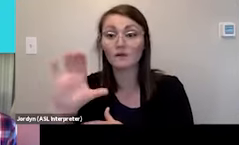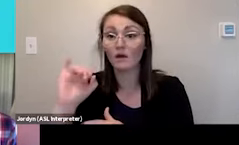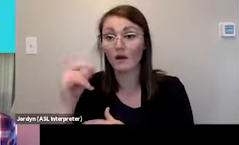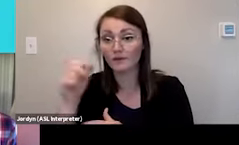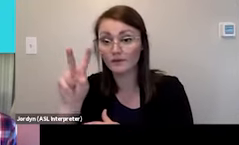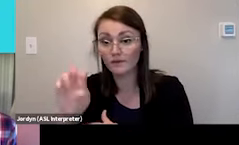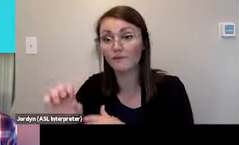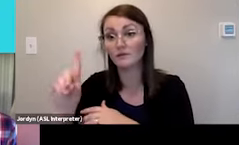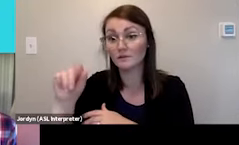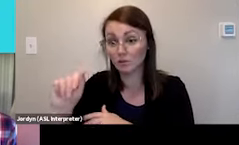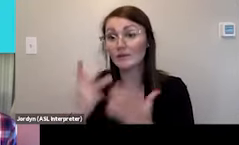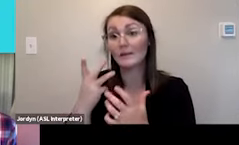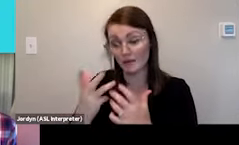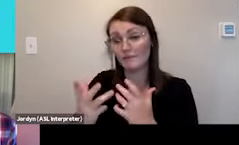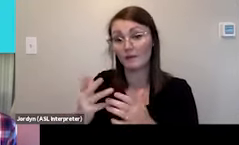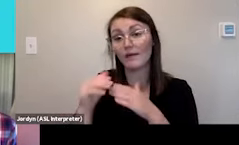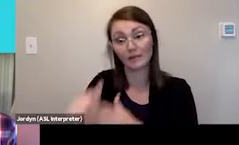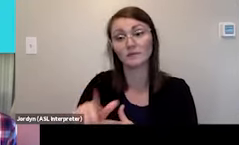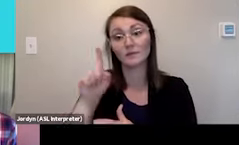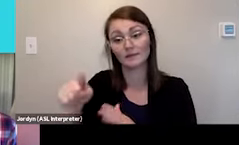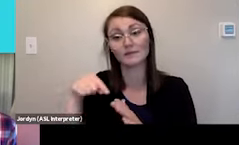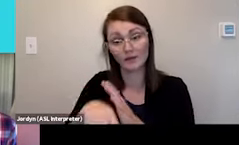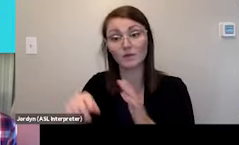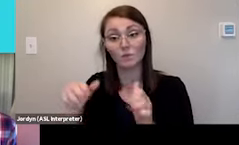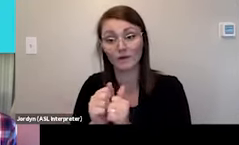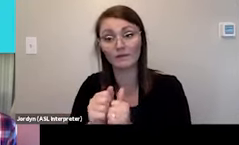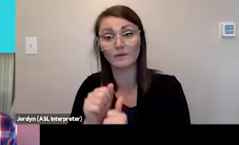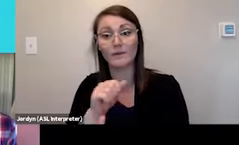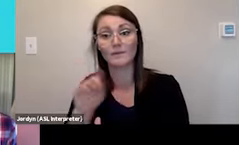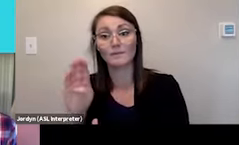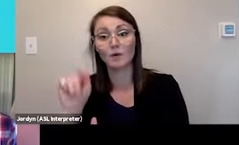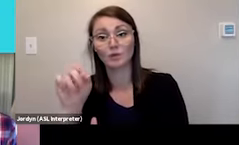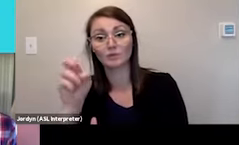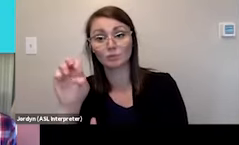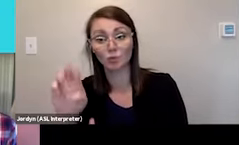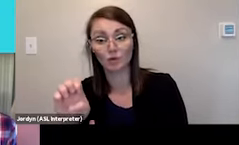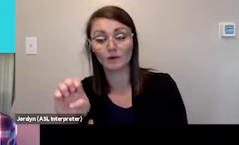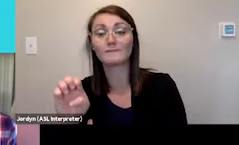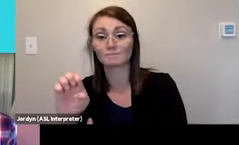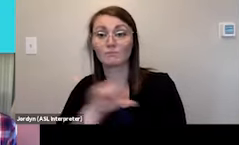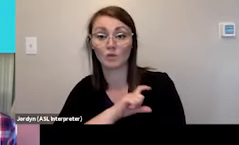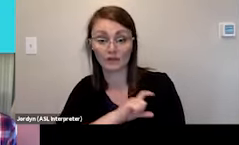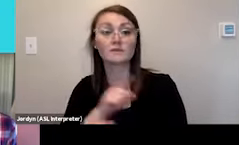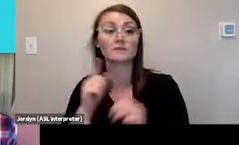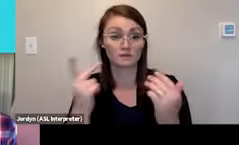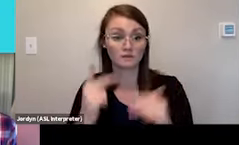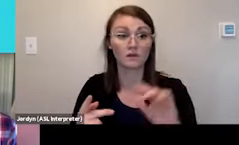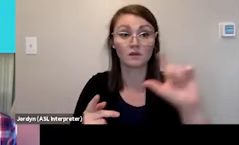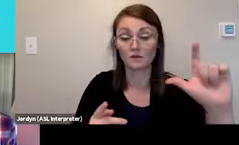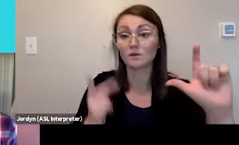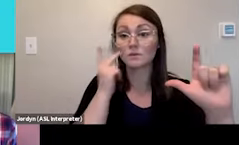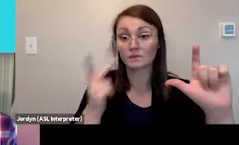his death at the hands of Baltimore police. On the top right, you see Elijah Mclean, a young man who was going for a stroll